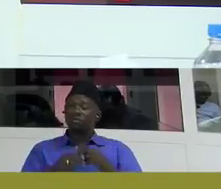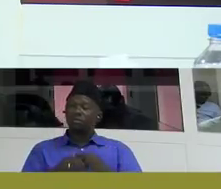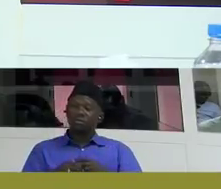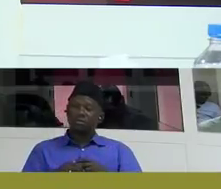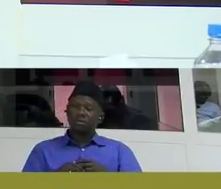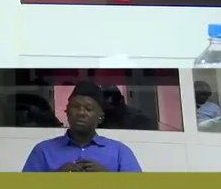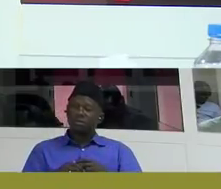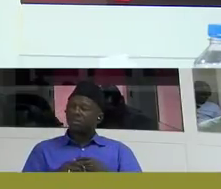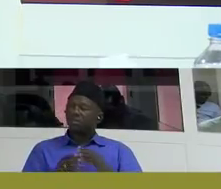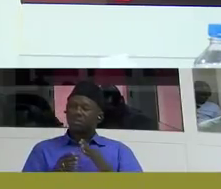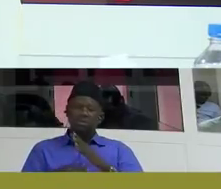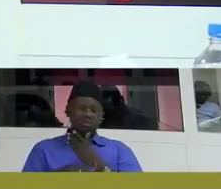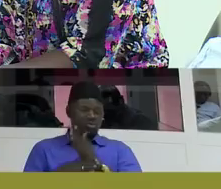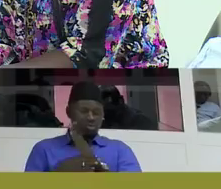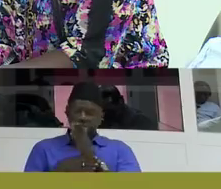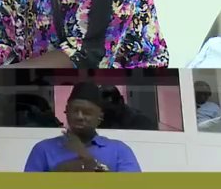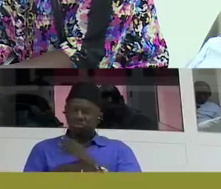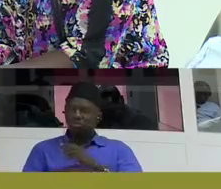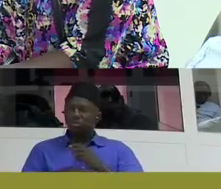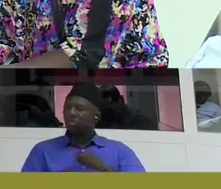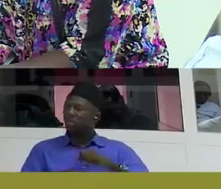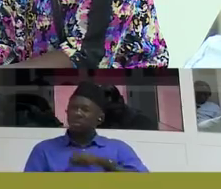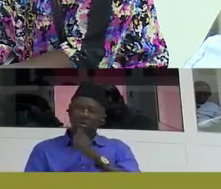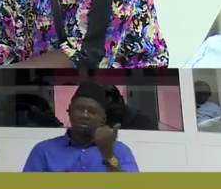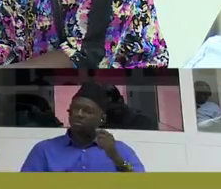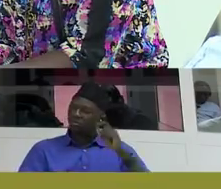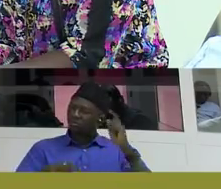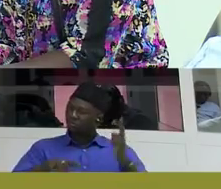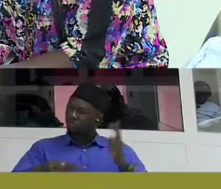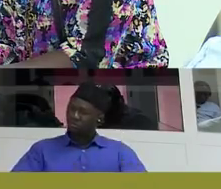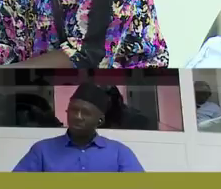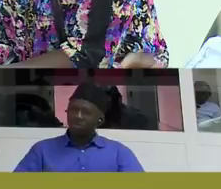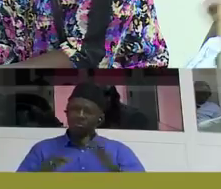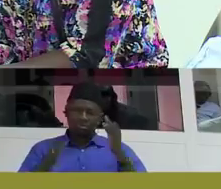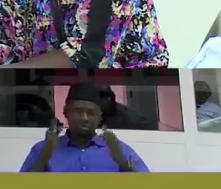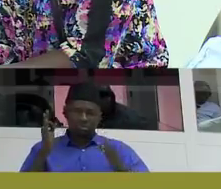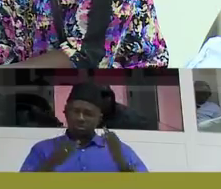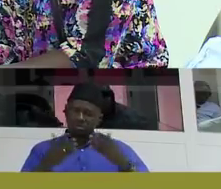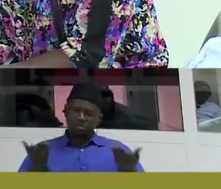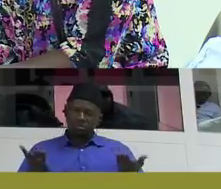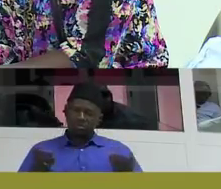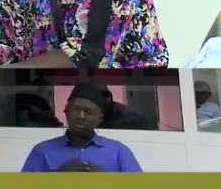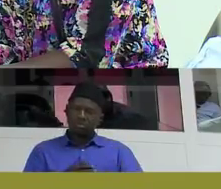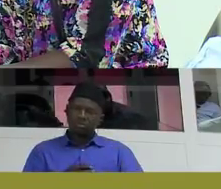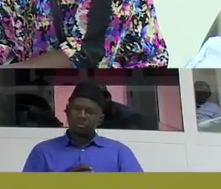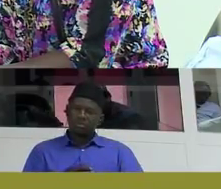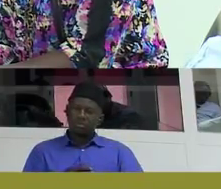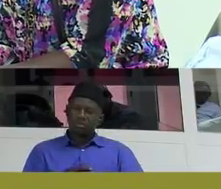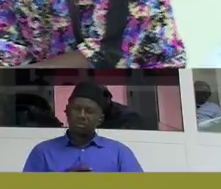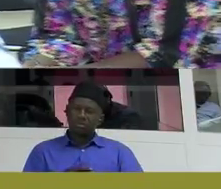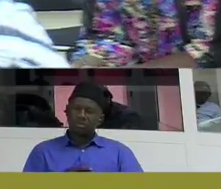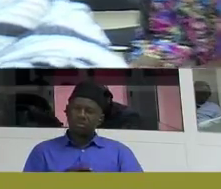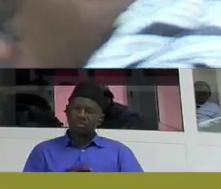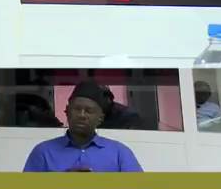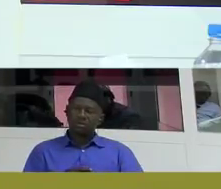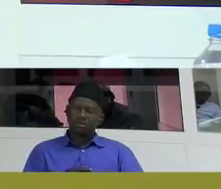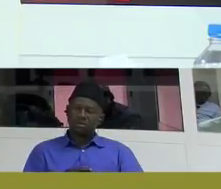victimization and persecution, and dreaded